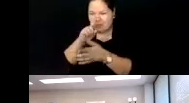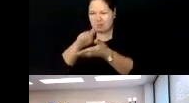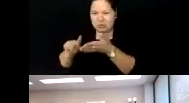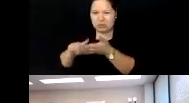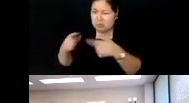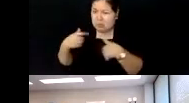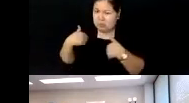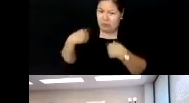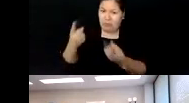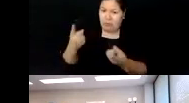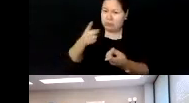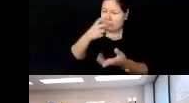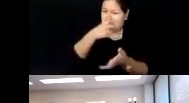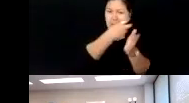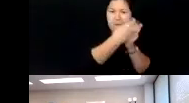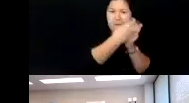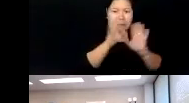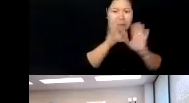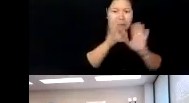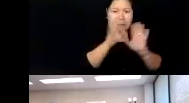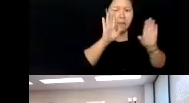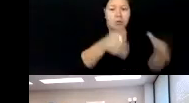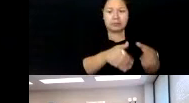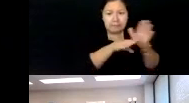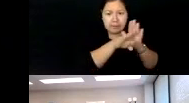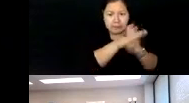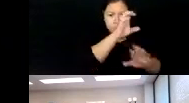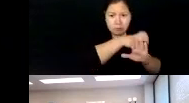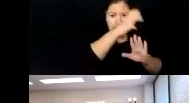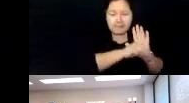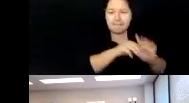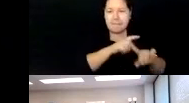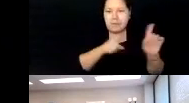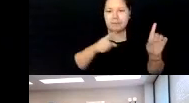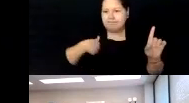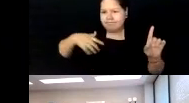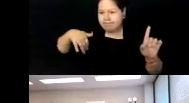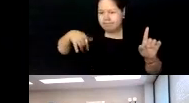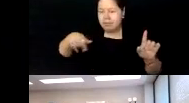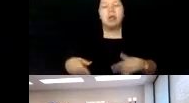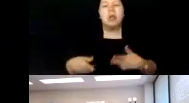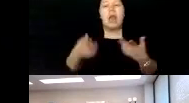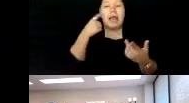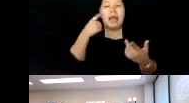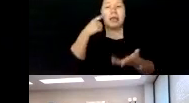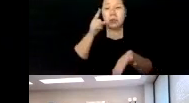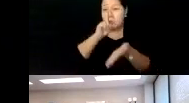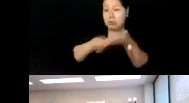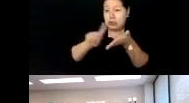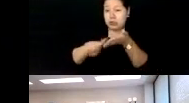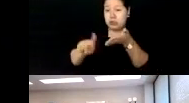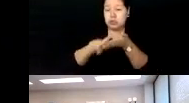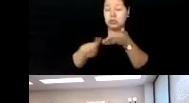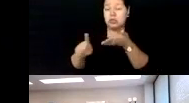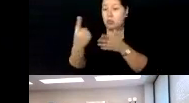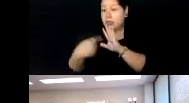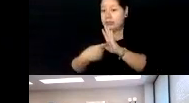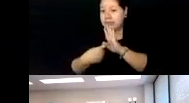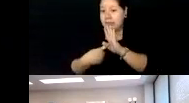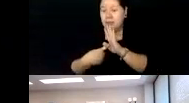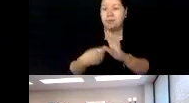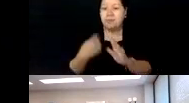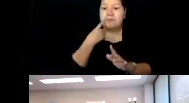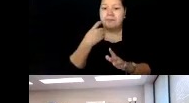this curriculum piece, we continue to see research. For an example, there was a recent